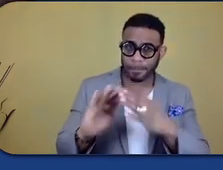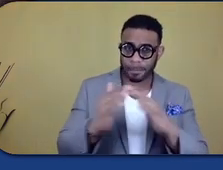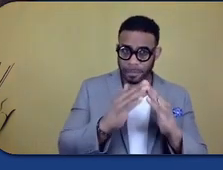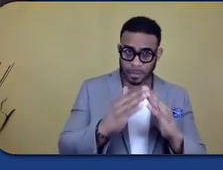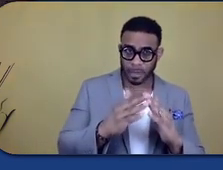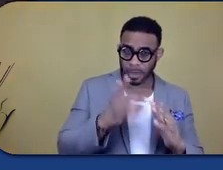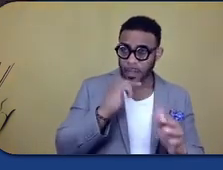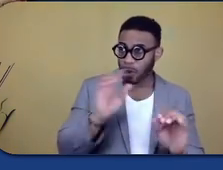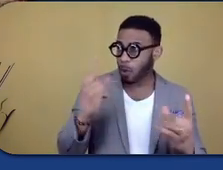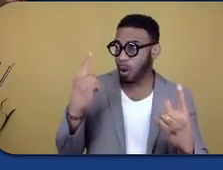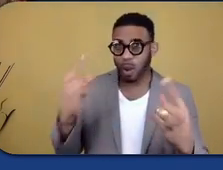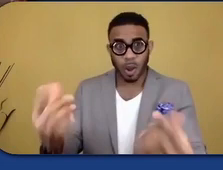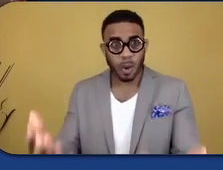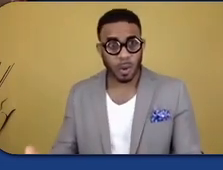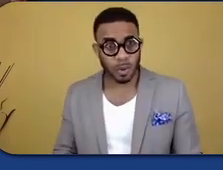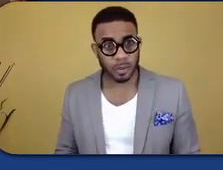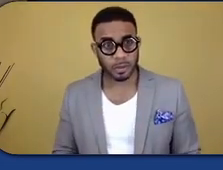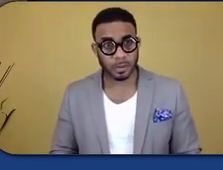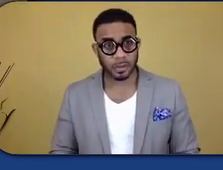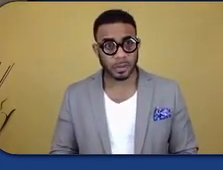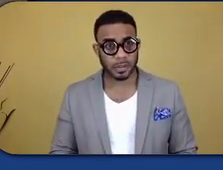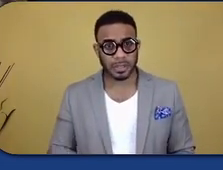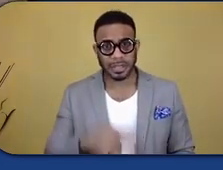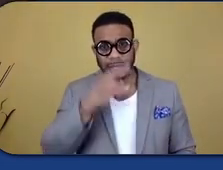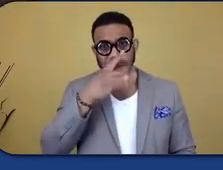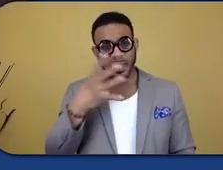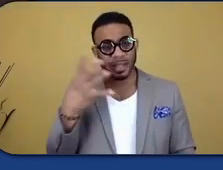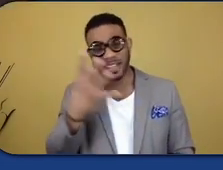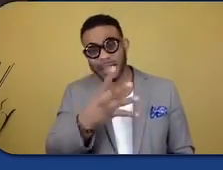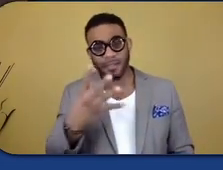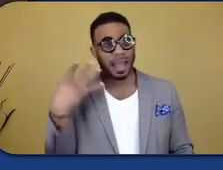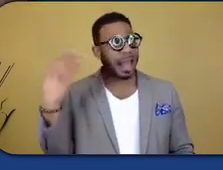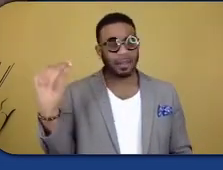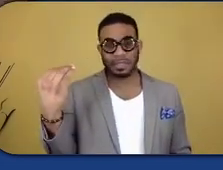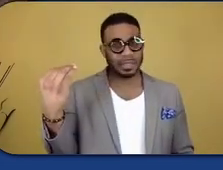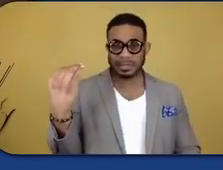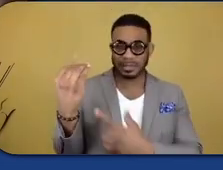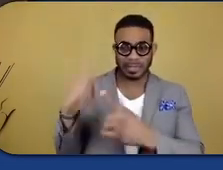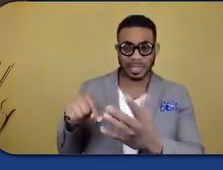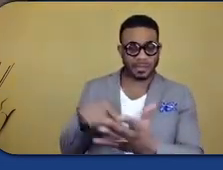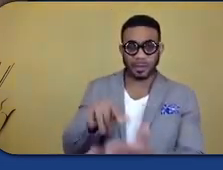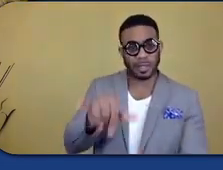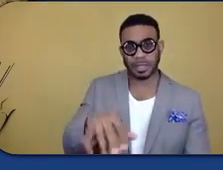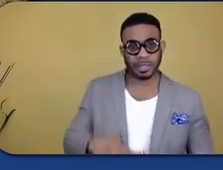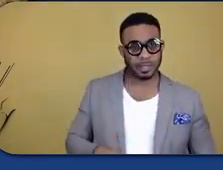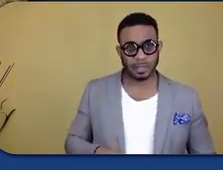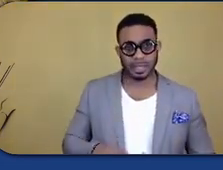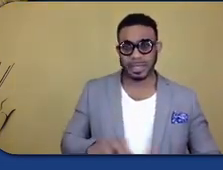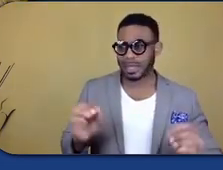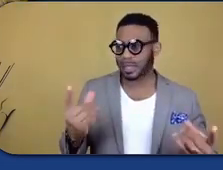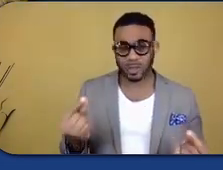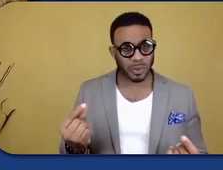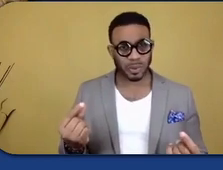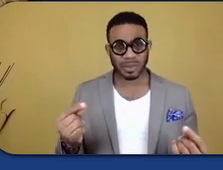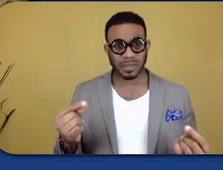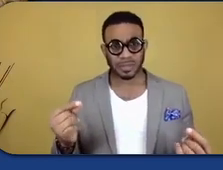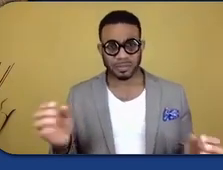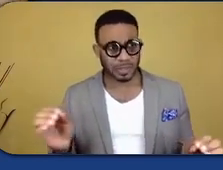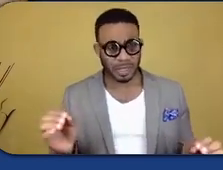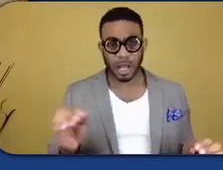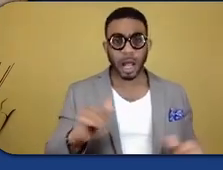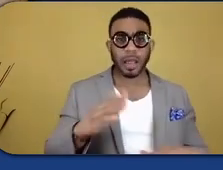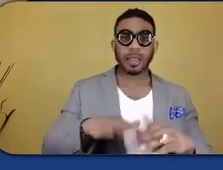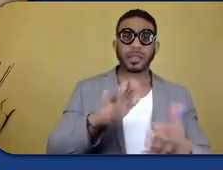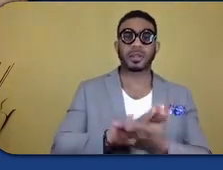go and the kids will be left outside in the markets and having nothing to do. And that will be a big, big blow